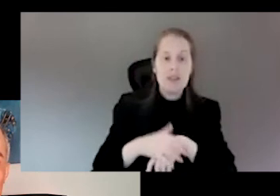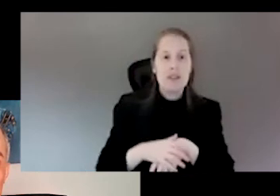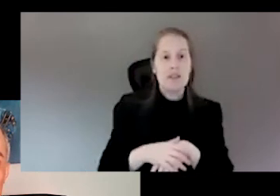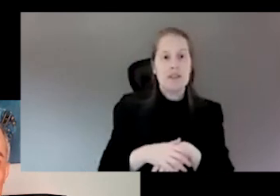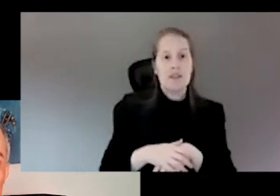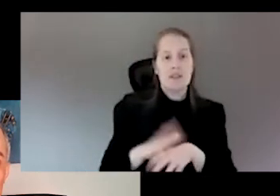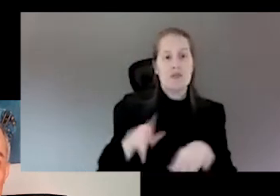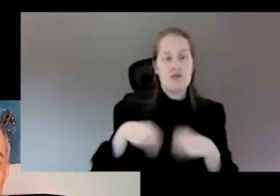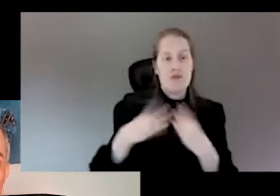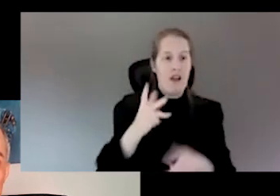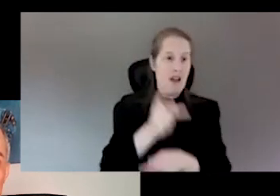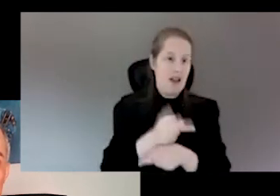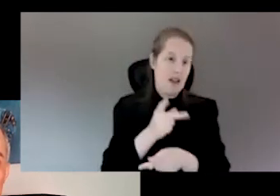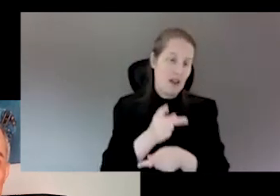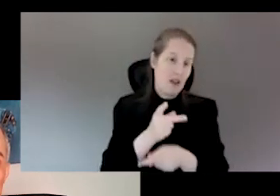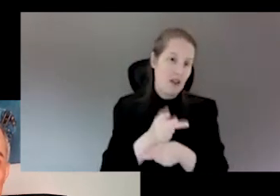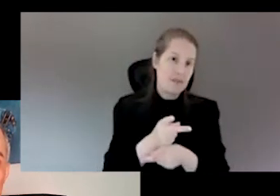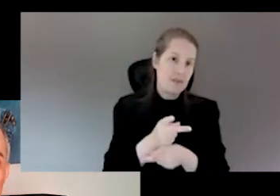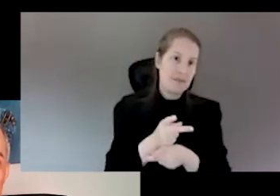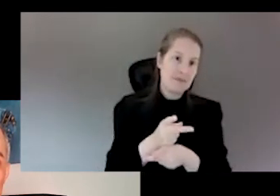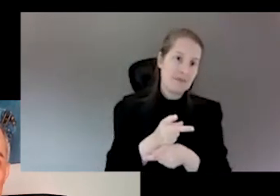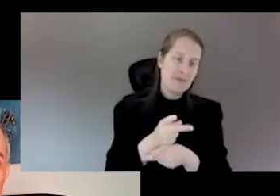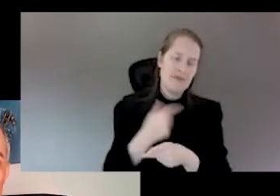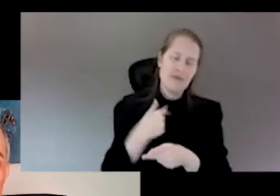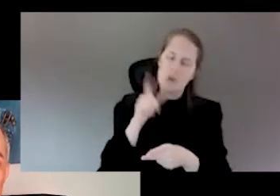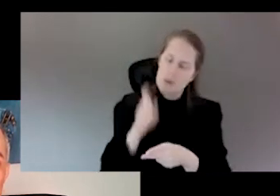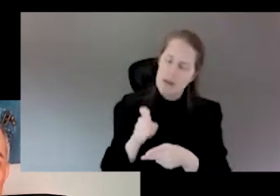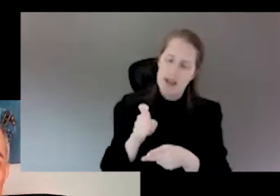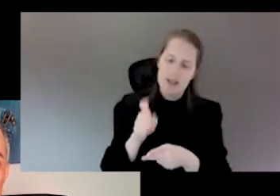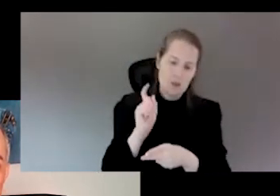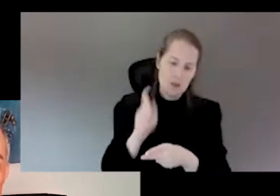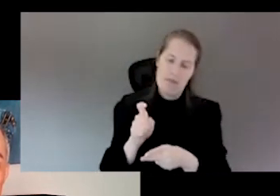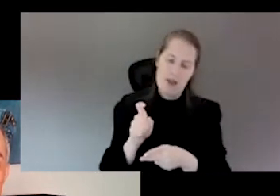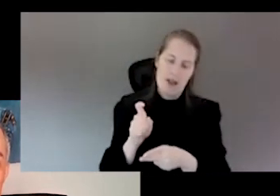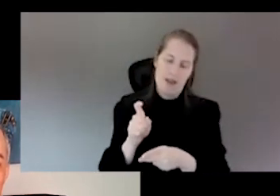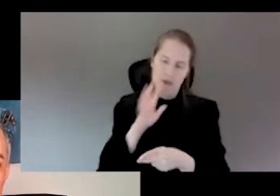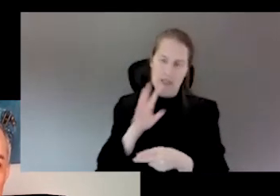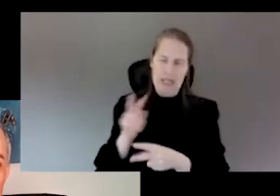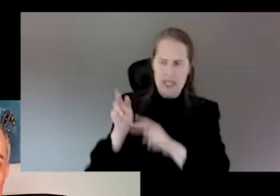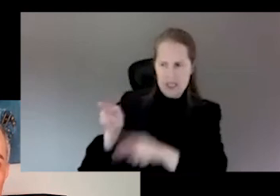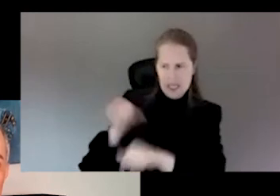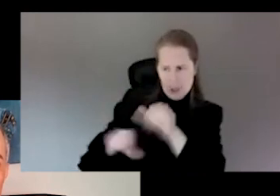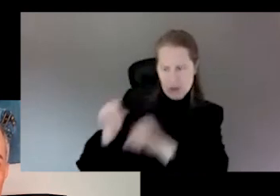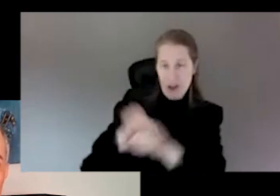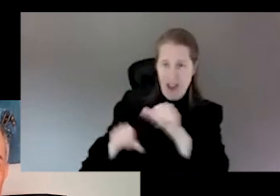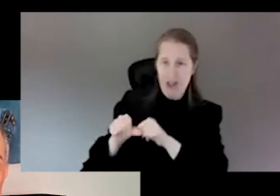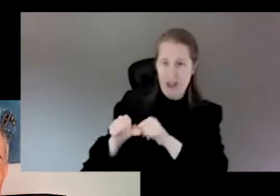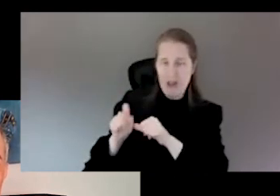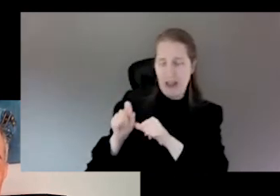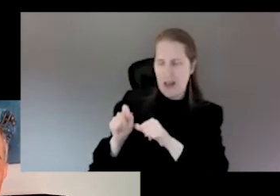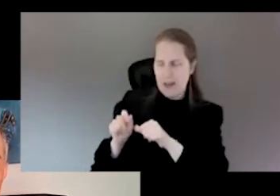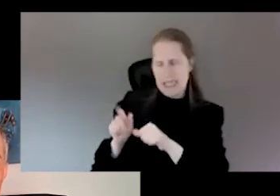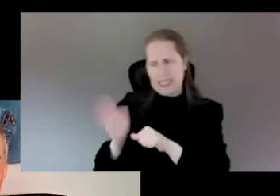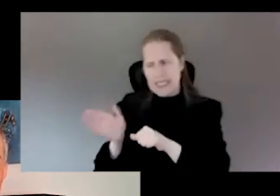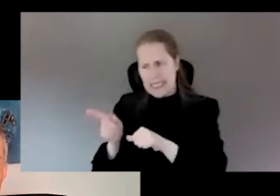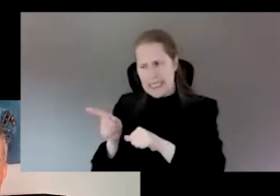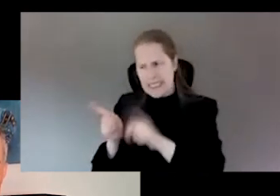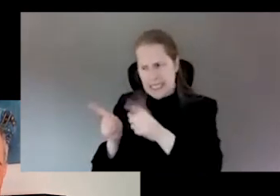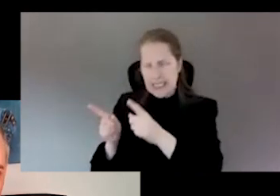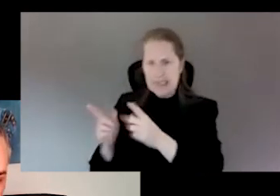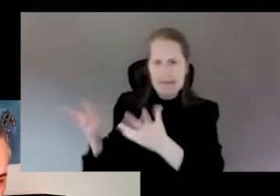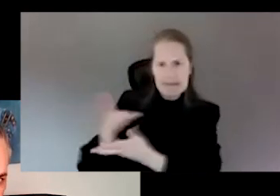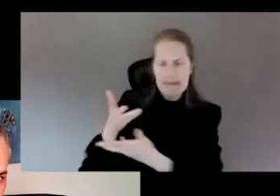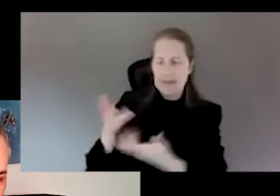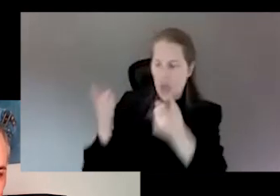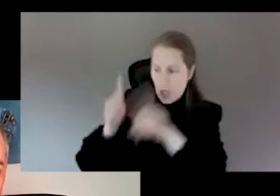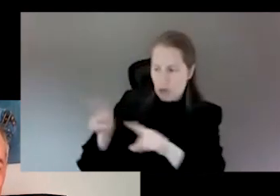care, we have to call each other out, and we have to agree on the same goal. I think